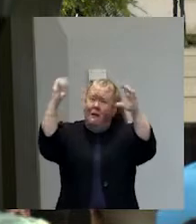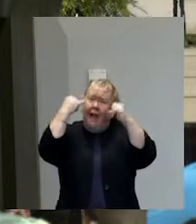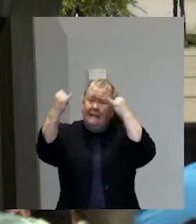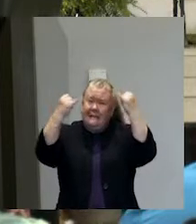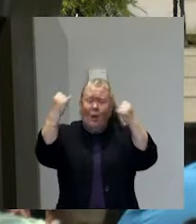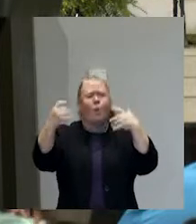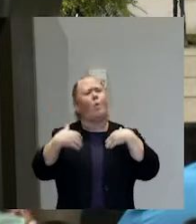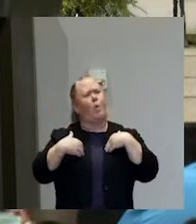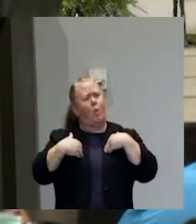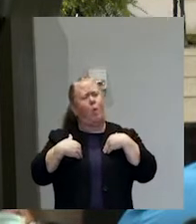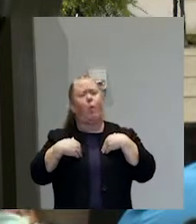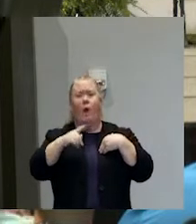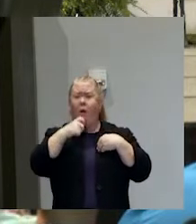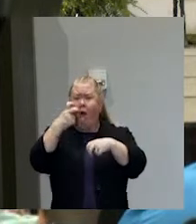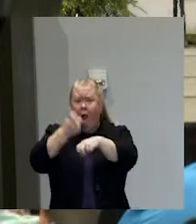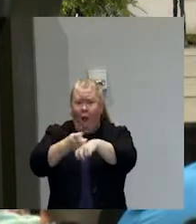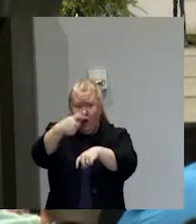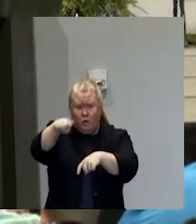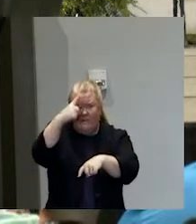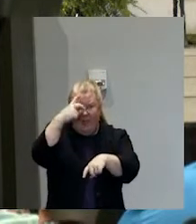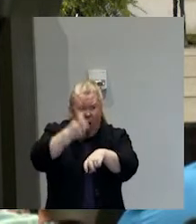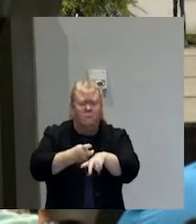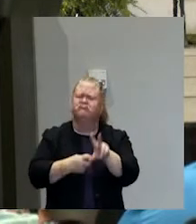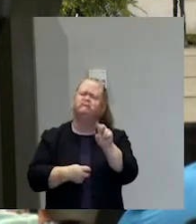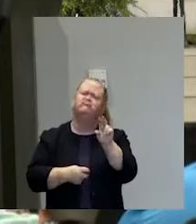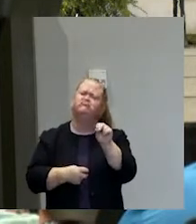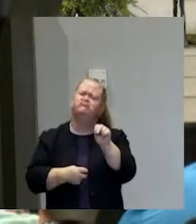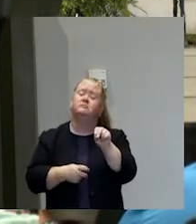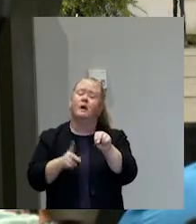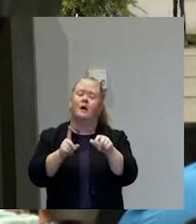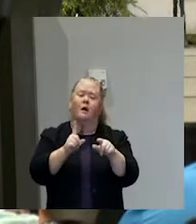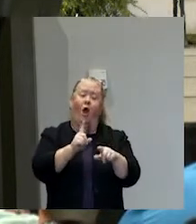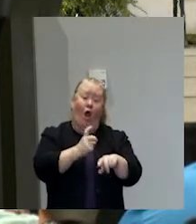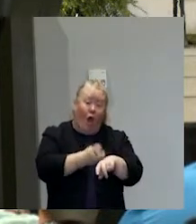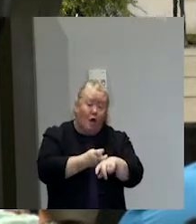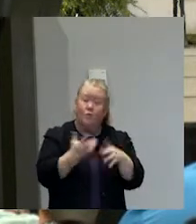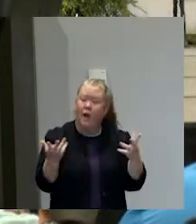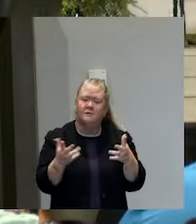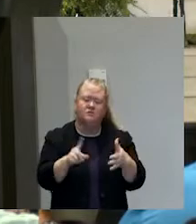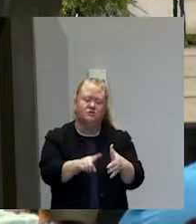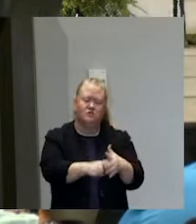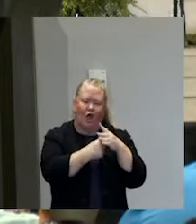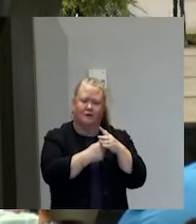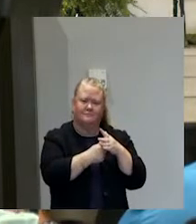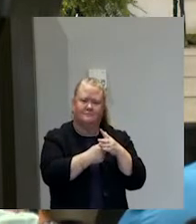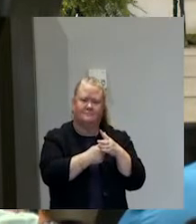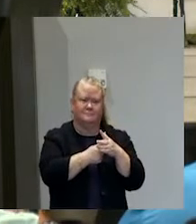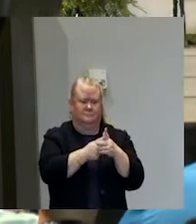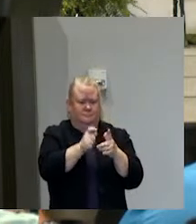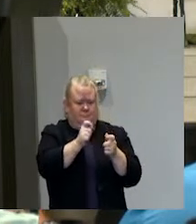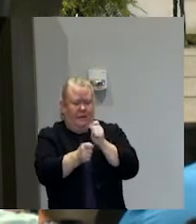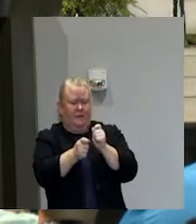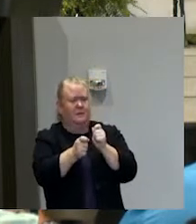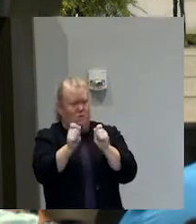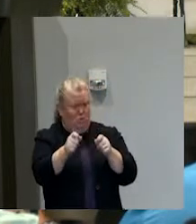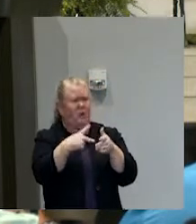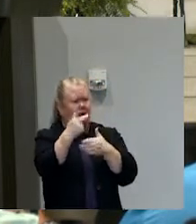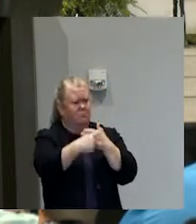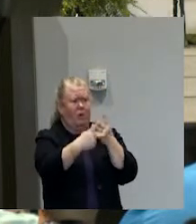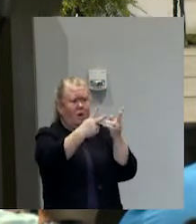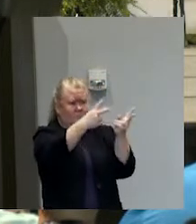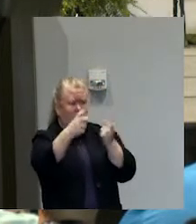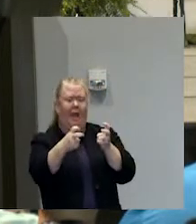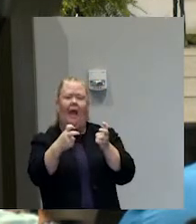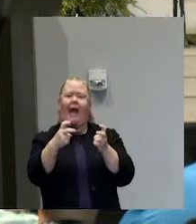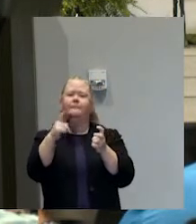it's really not as hard as you think. The hardest thing to do is to start it. YouTube how to edit, download free programs. I'm a Premiere